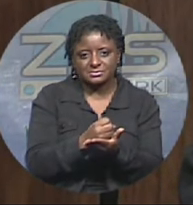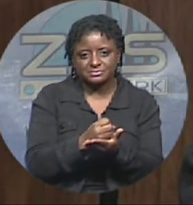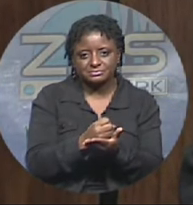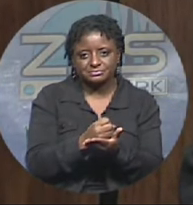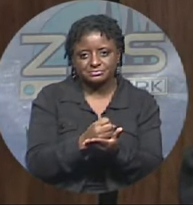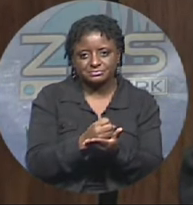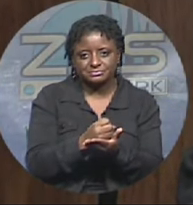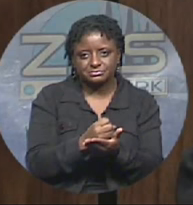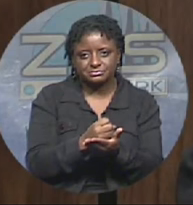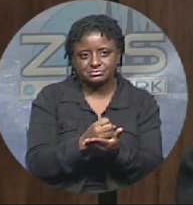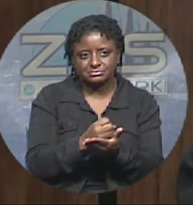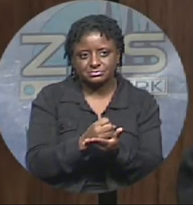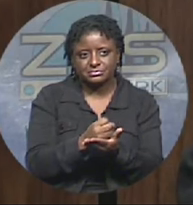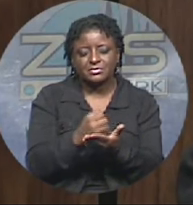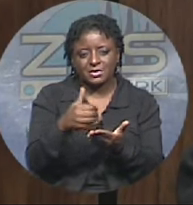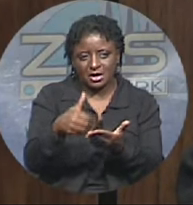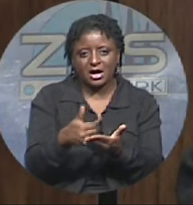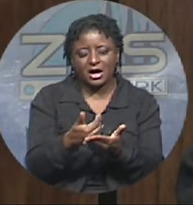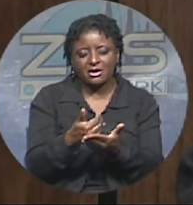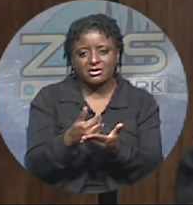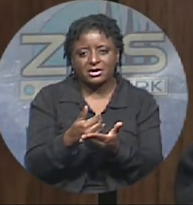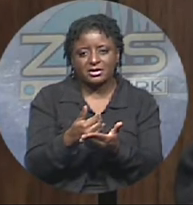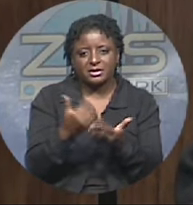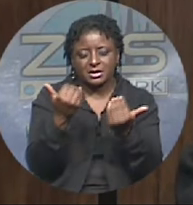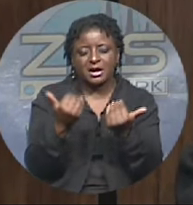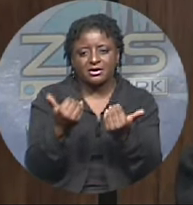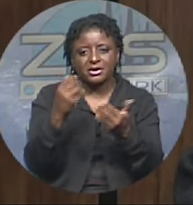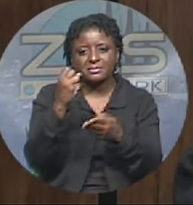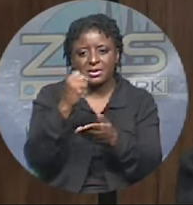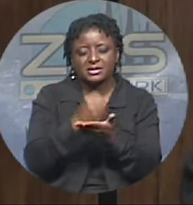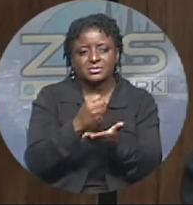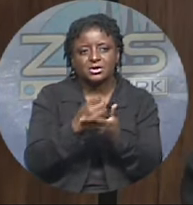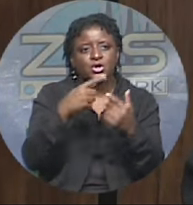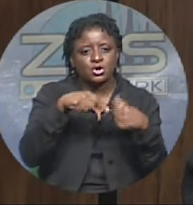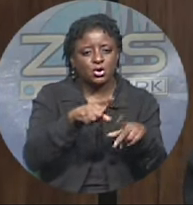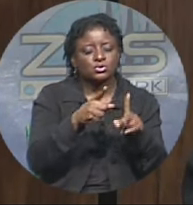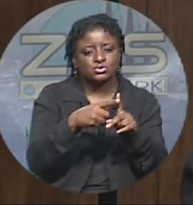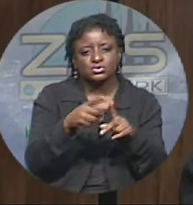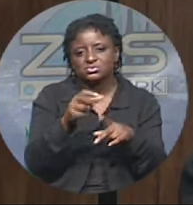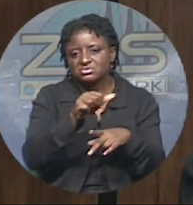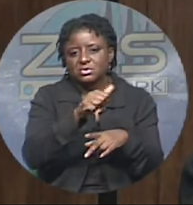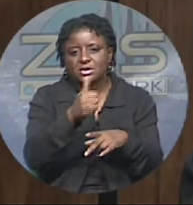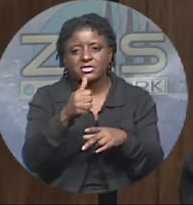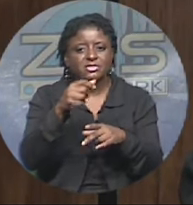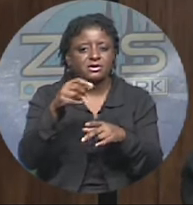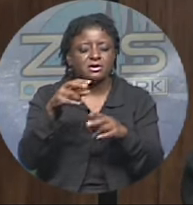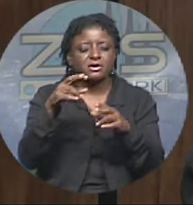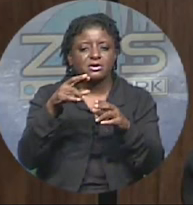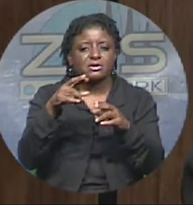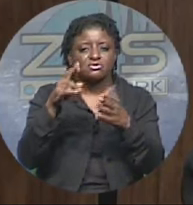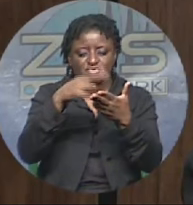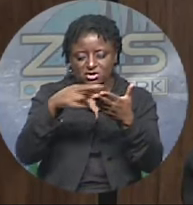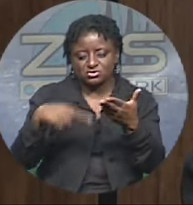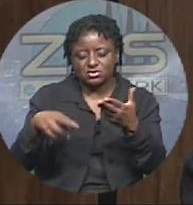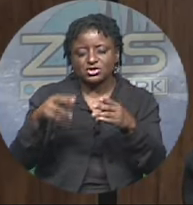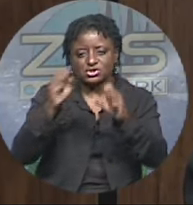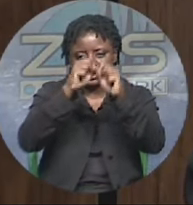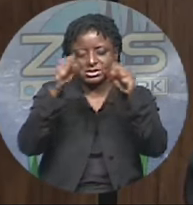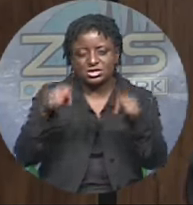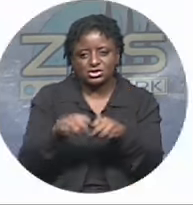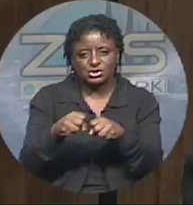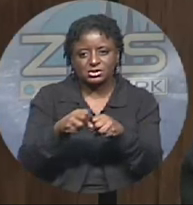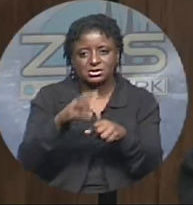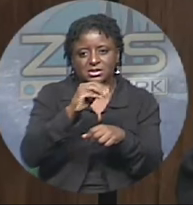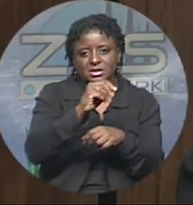the outstations. They being the Marathon Mall, Town Center Mall, the lower floor of the